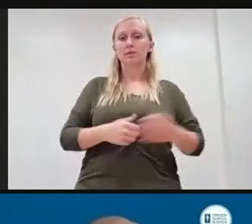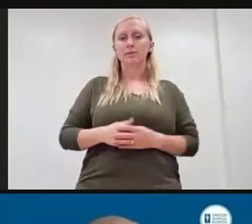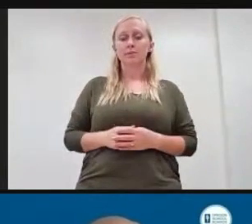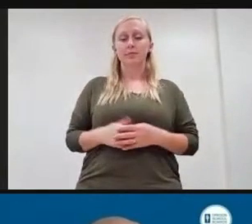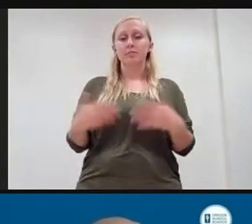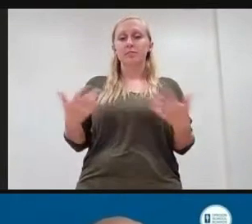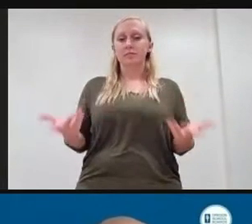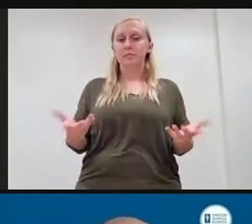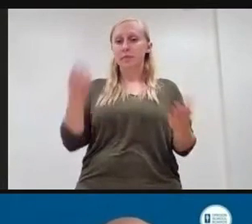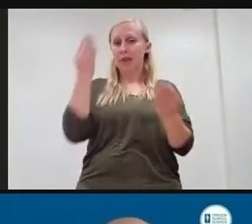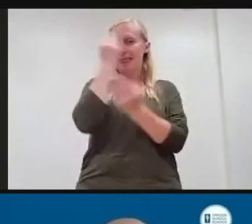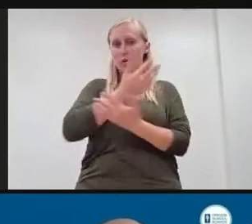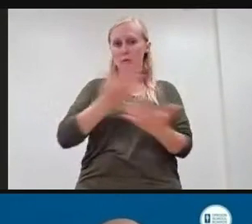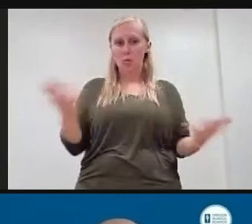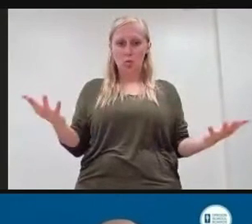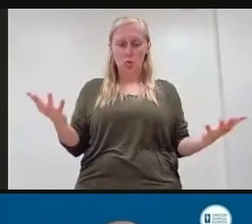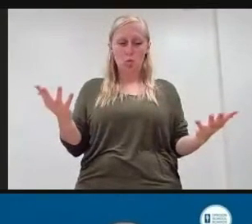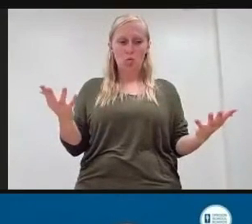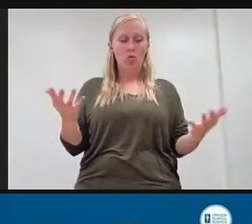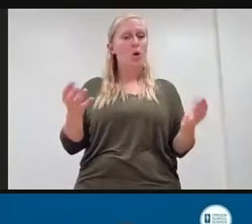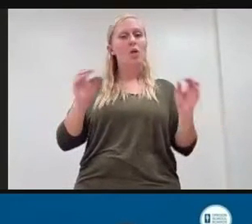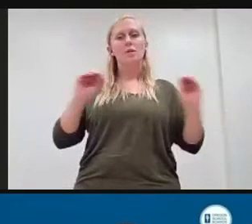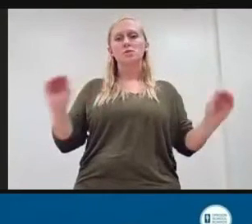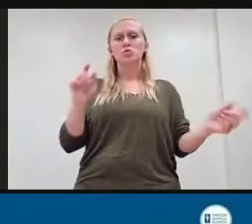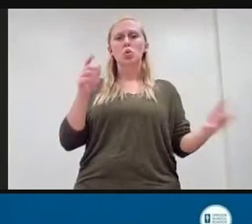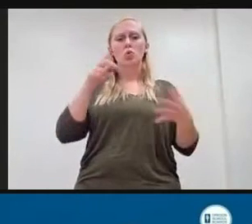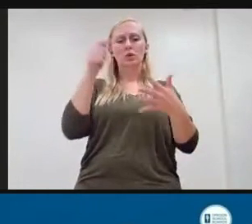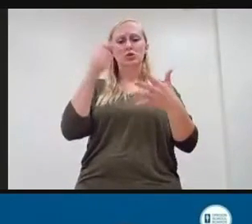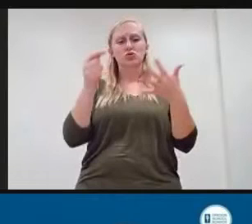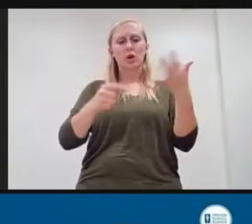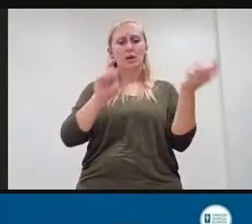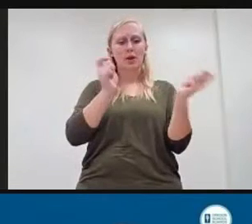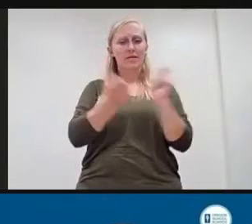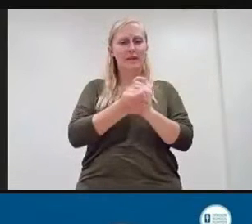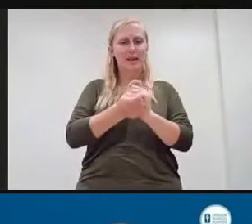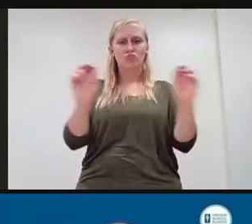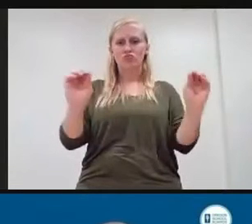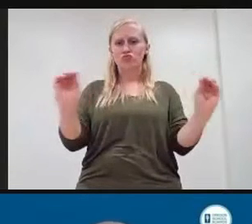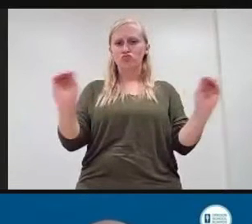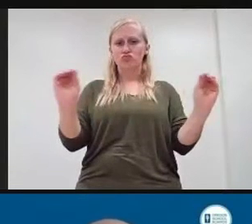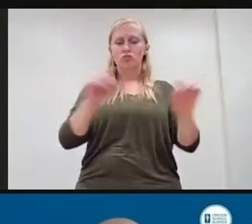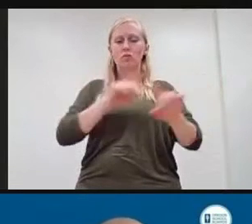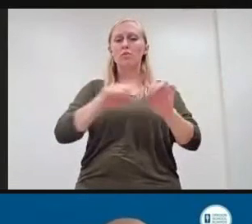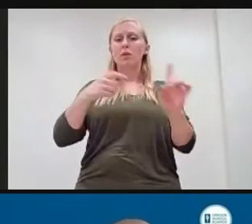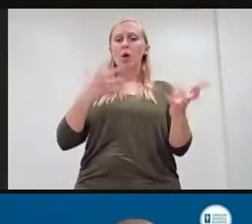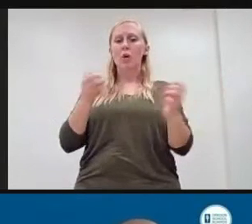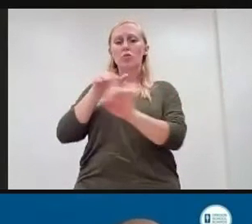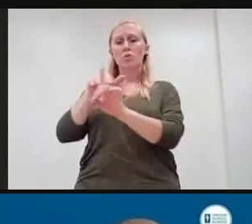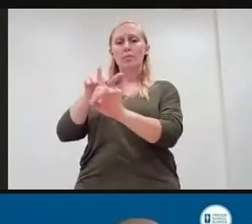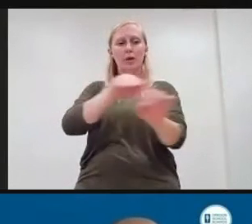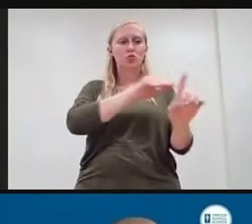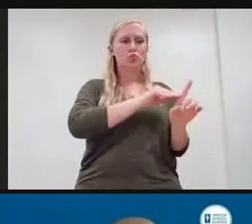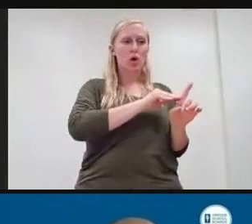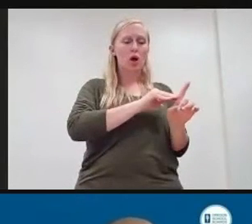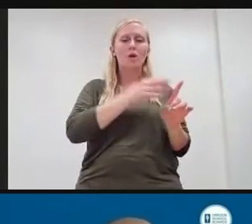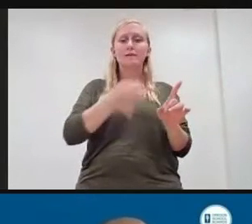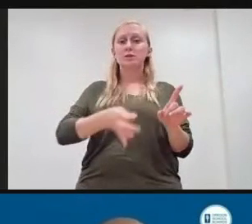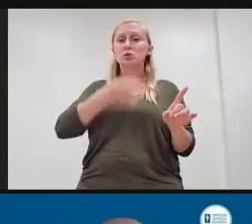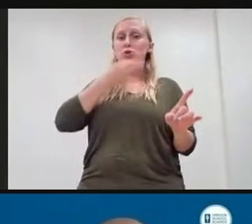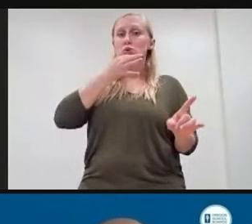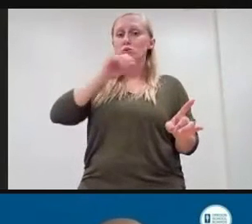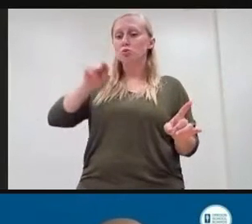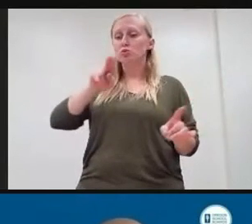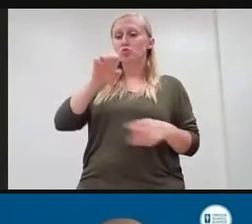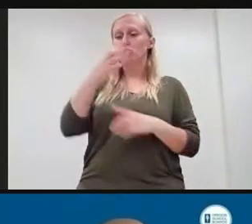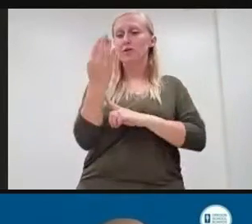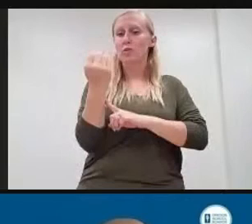just to let you know that there are no agenda modifications, but I'd like to remind everyone of our upcoming June 14th board